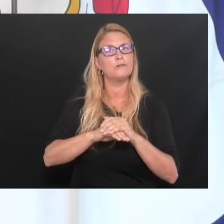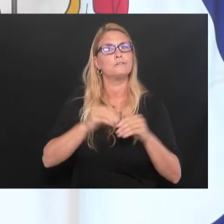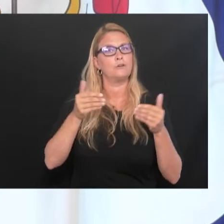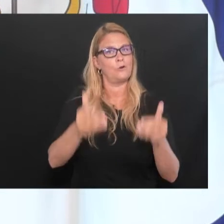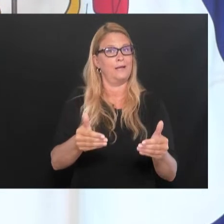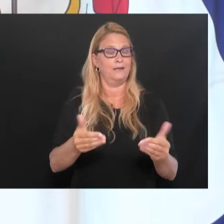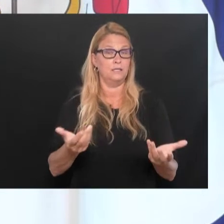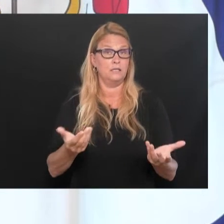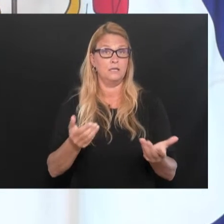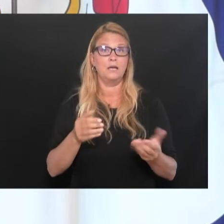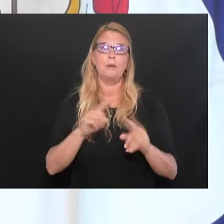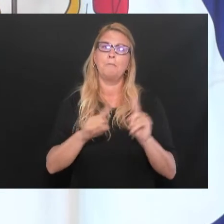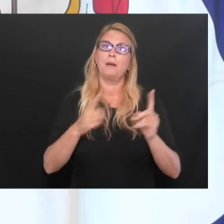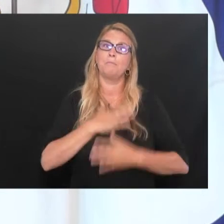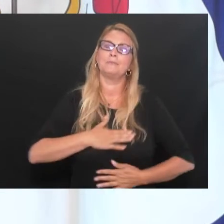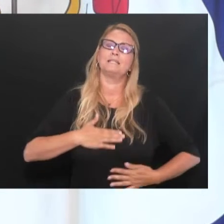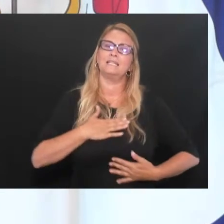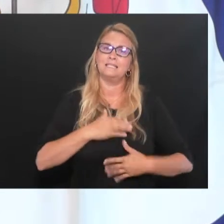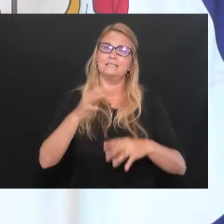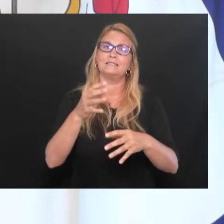than anything is get vaccinated.